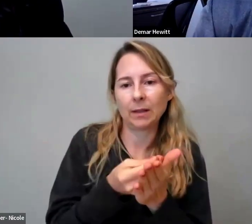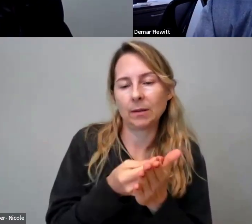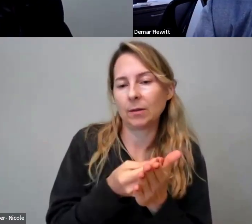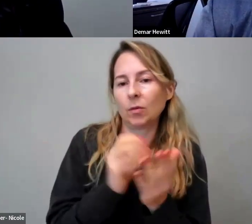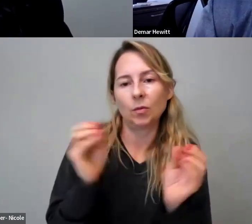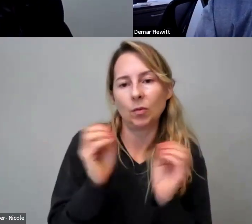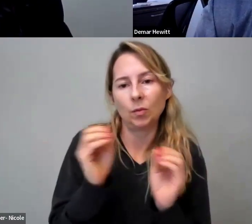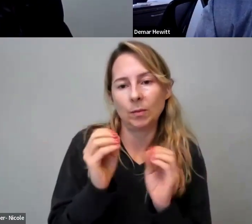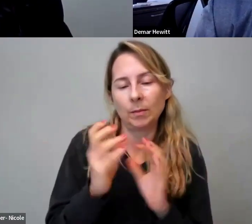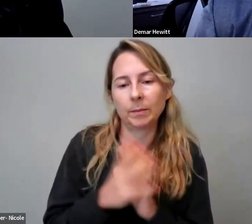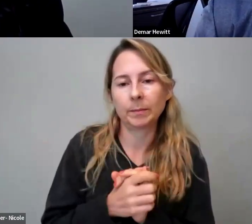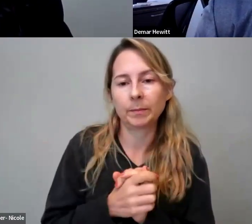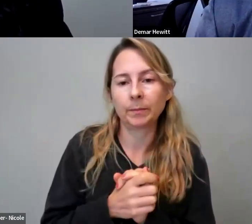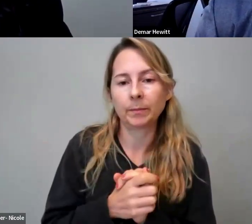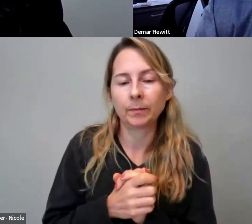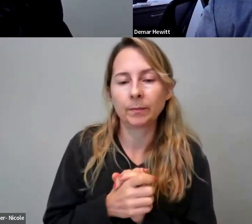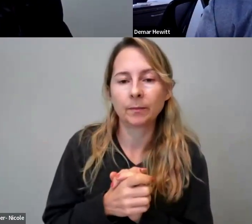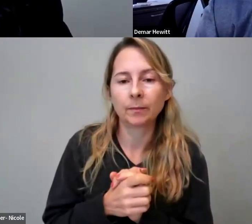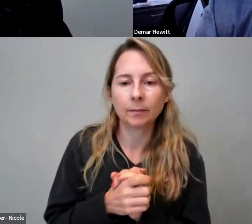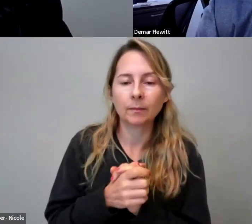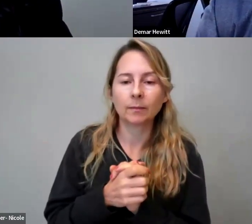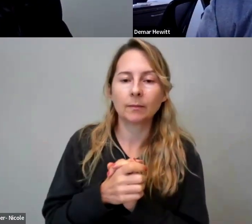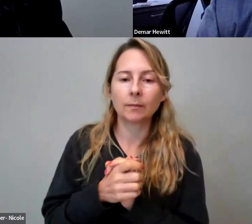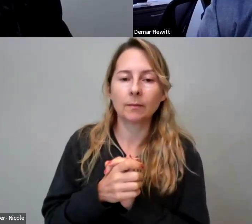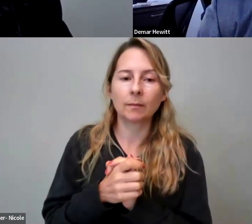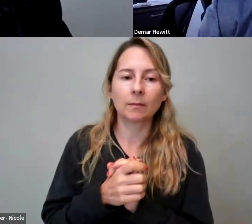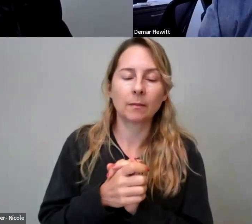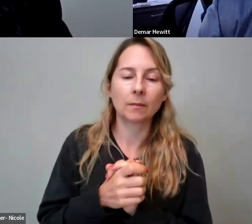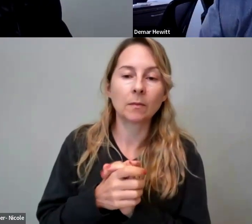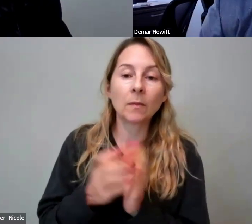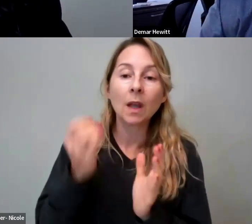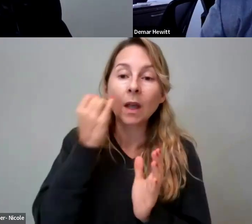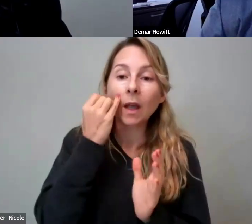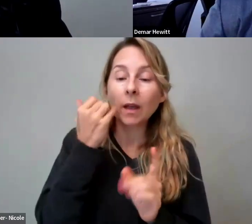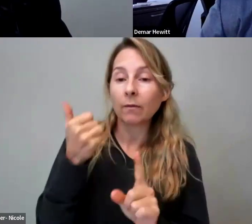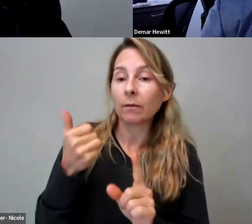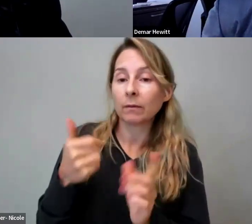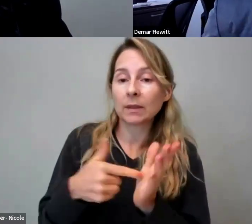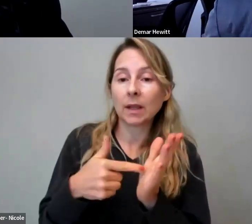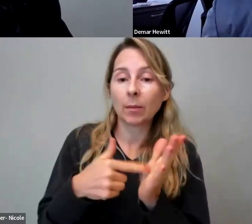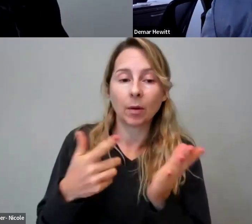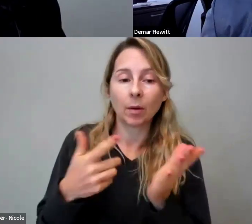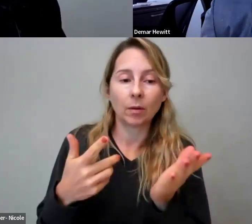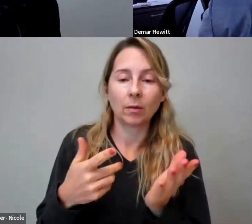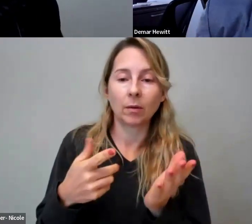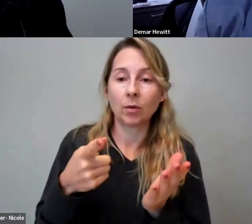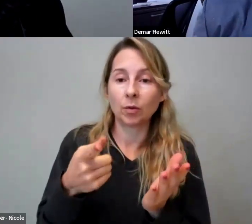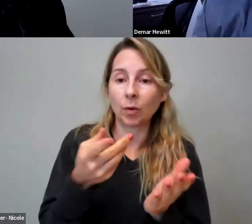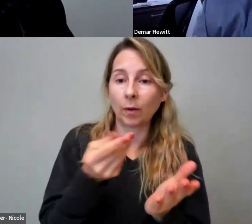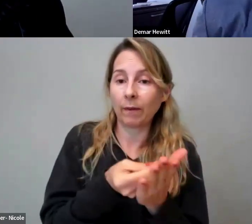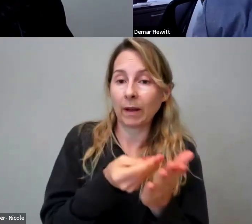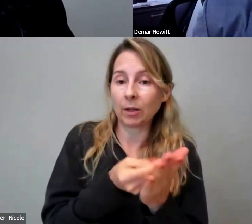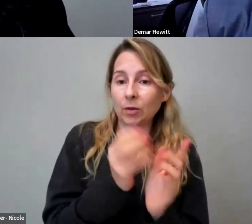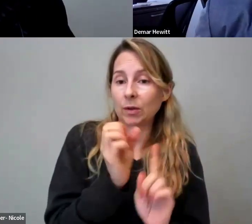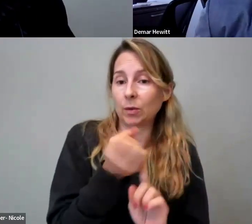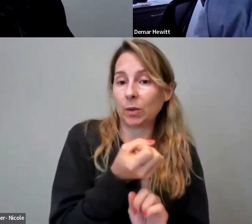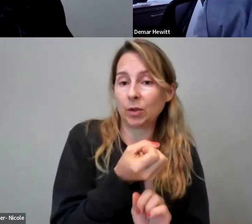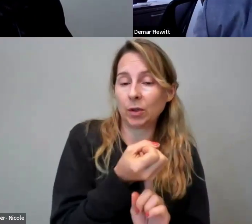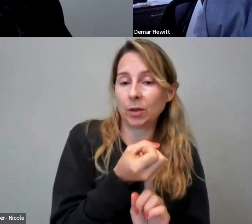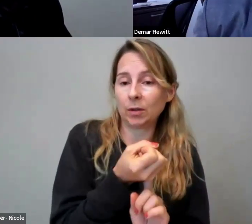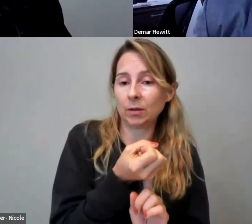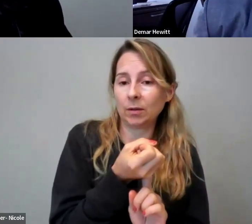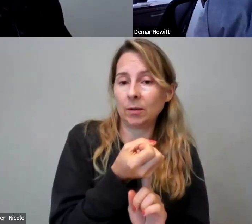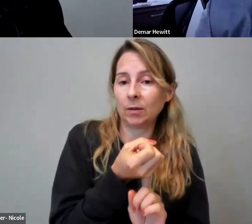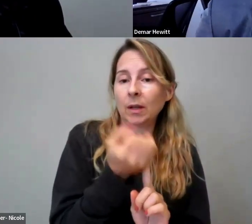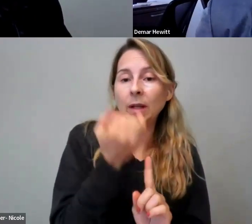There can be discrimination if you are treated differently because of your financial circumstances, for example, receiving